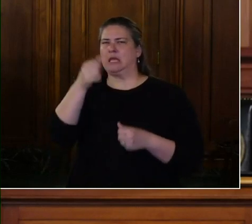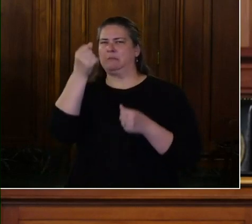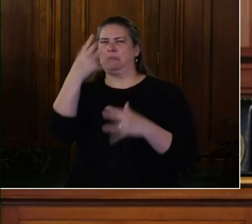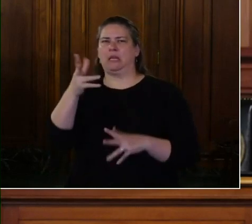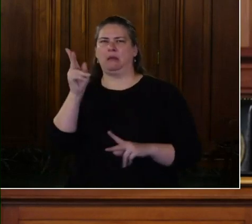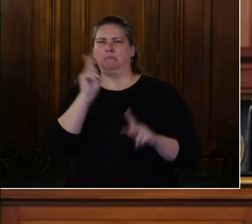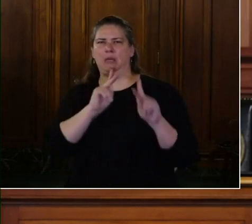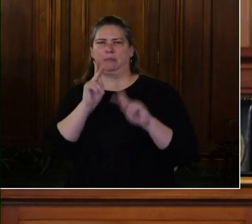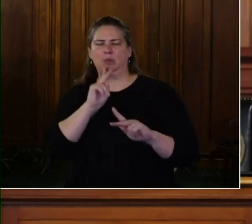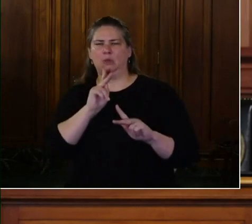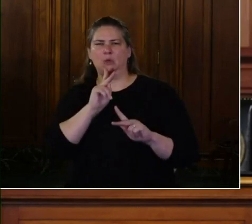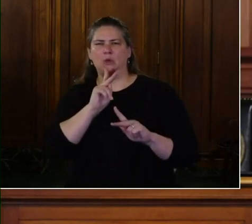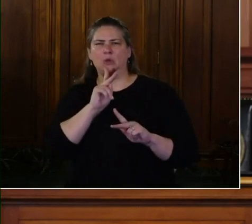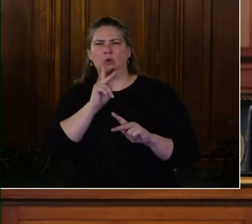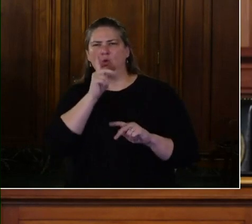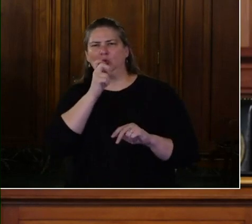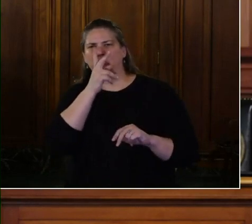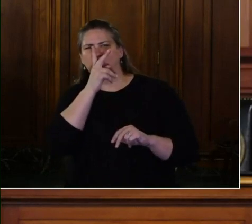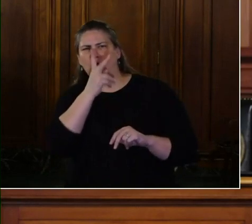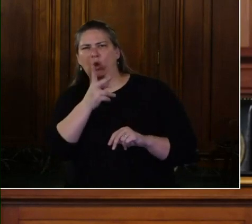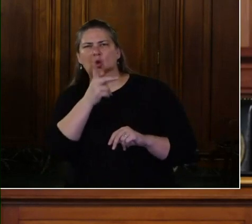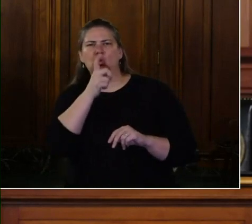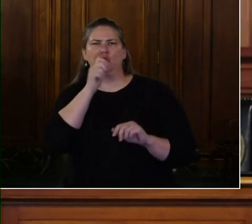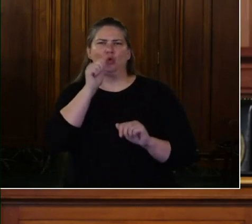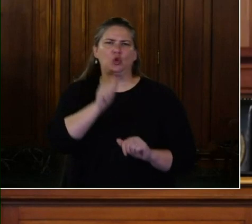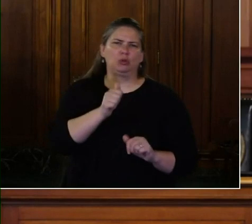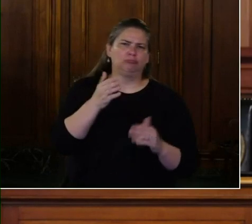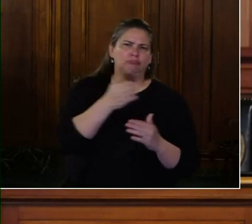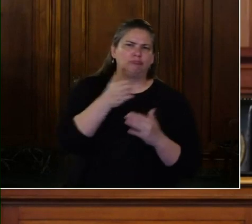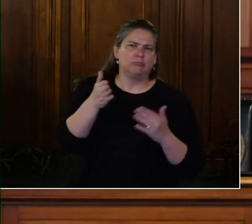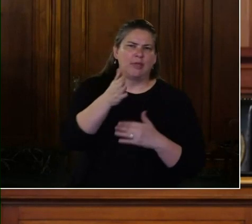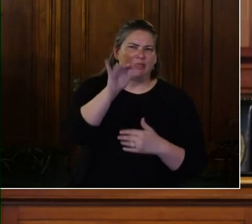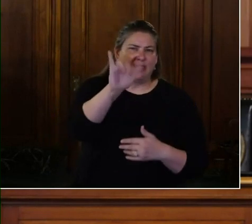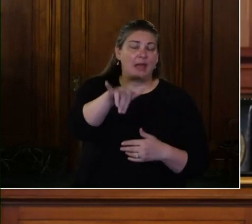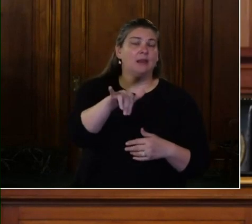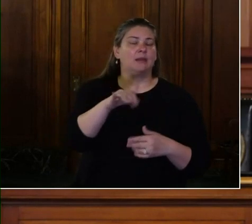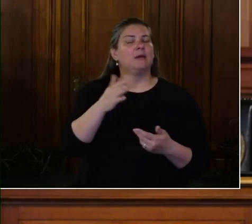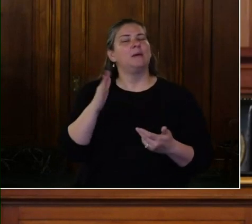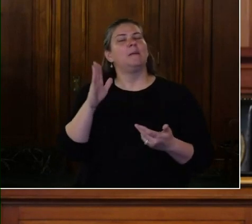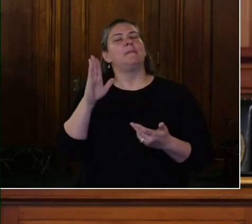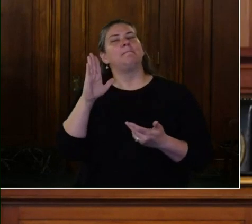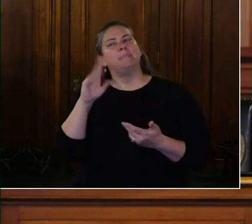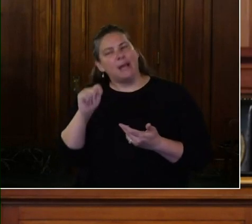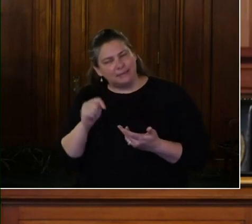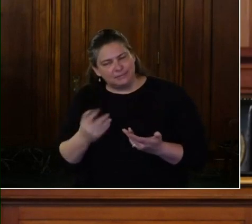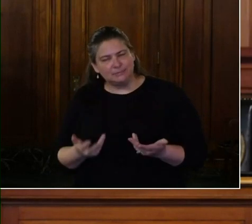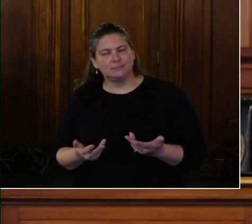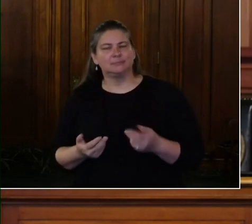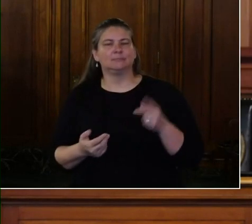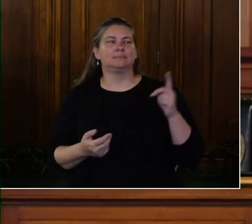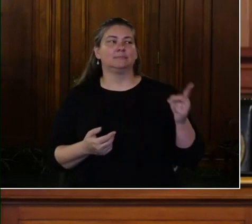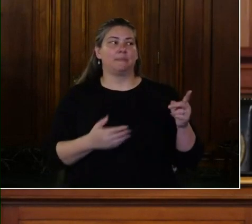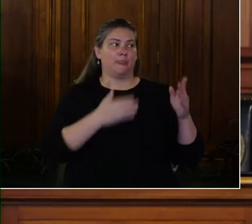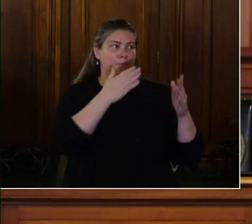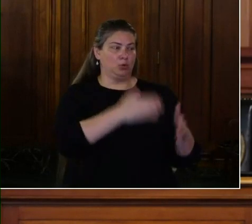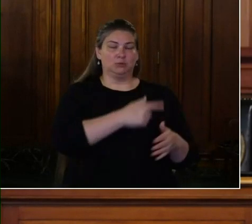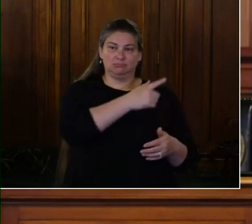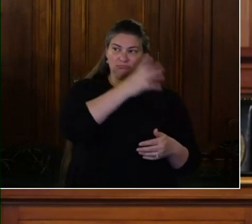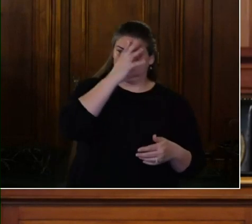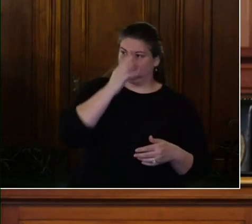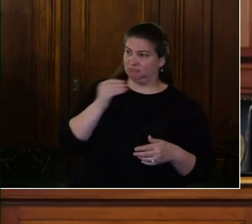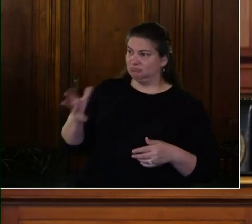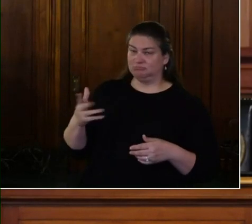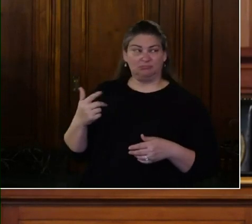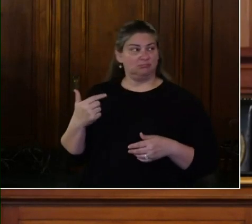who could have experienced this, but with that initial verified report, we